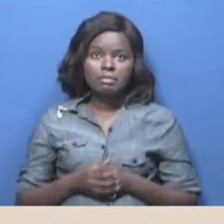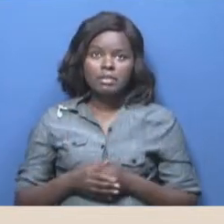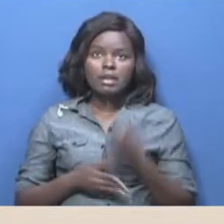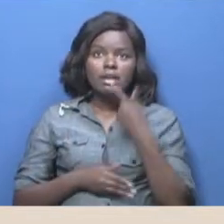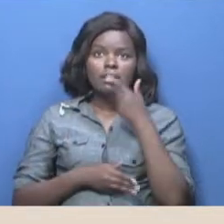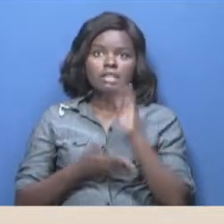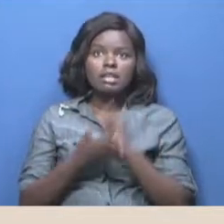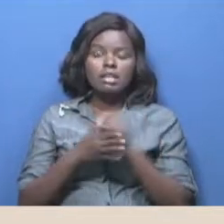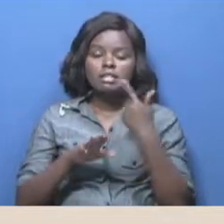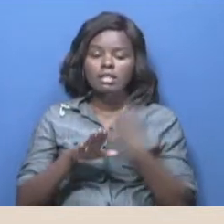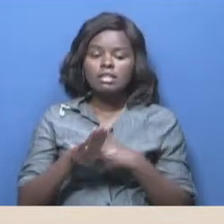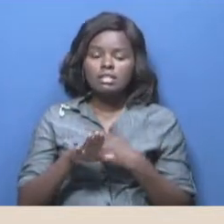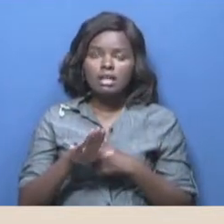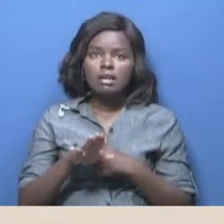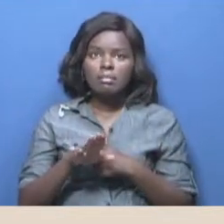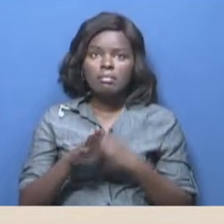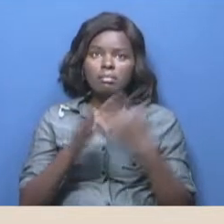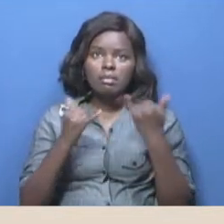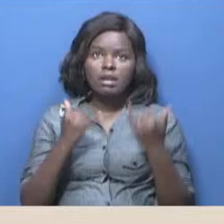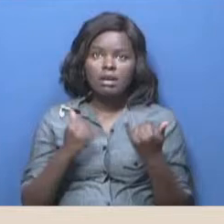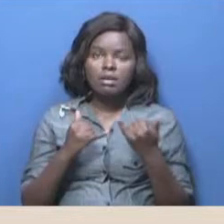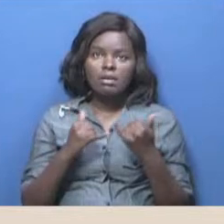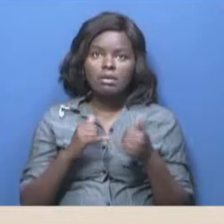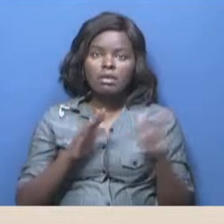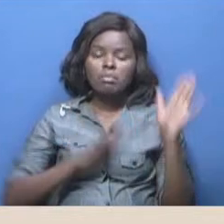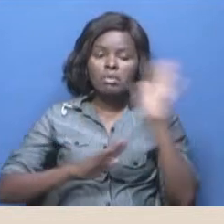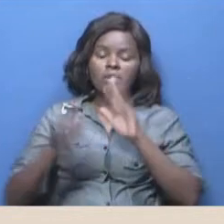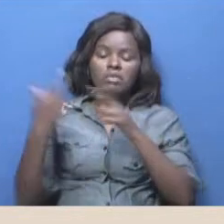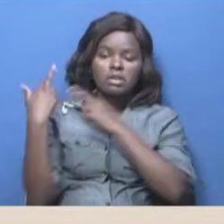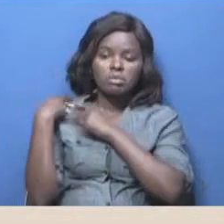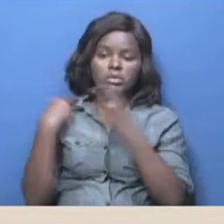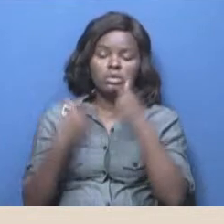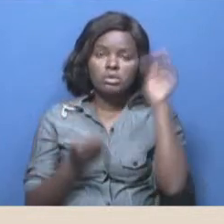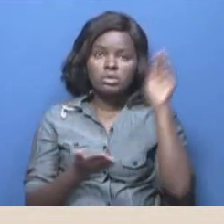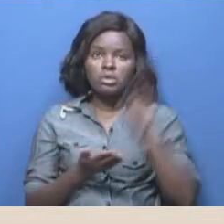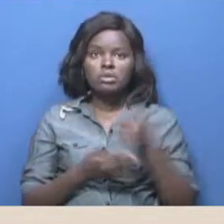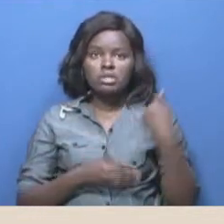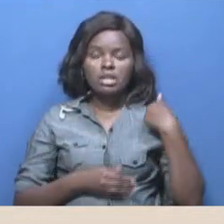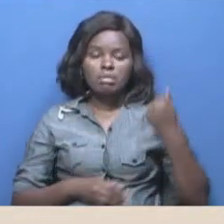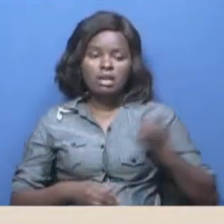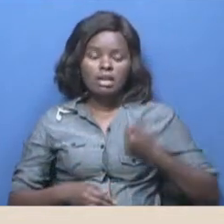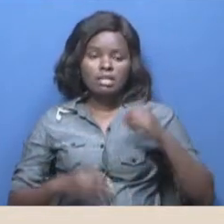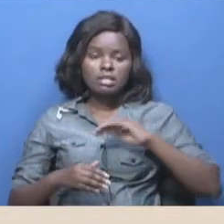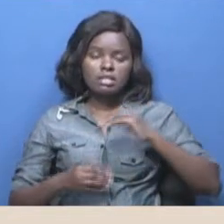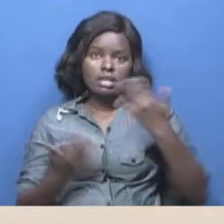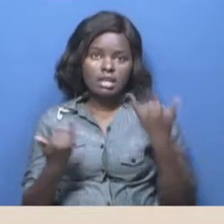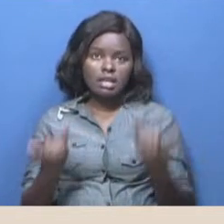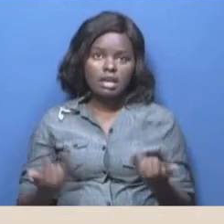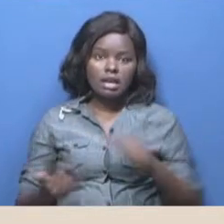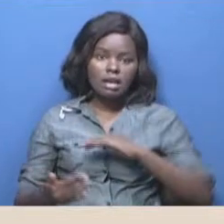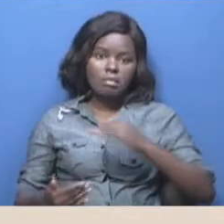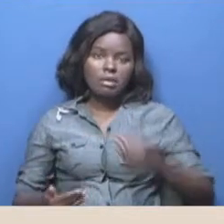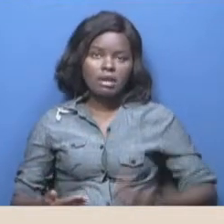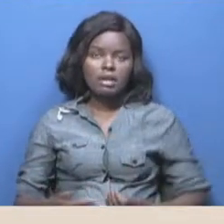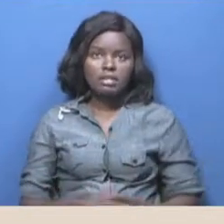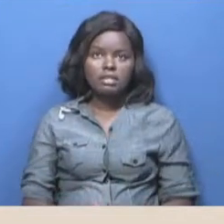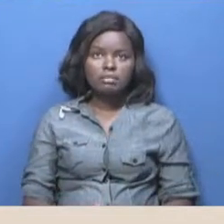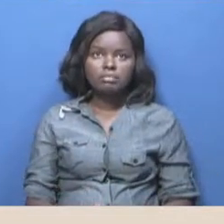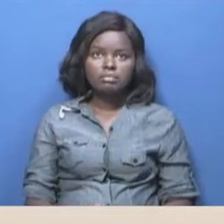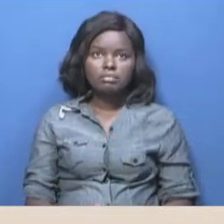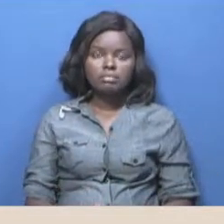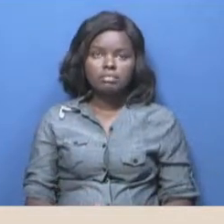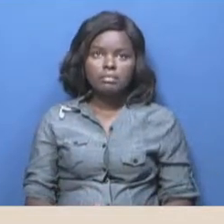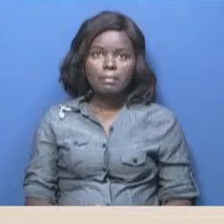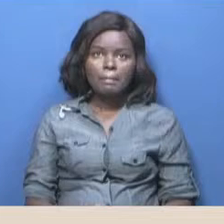augĩte nĩ ihinda muingi wĩigĩrĩrĩke kĩmĩtugo nĩguo kũnyihia namba ya airĩtu anini arĩa marohanda. Let's